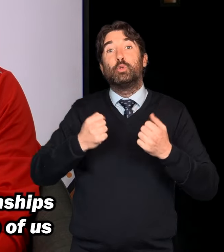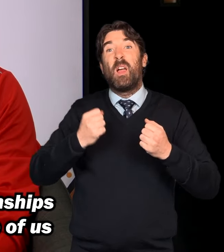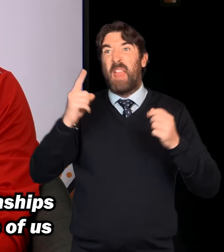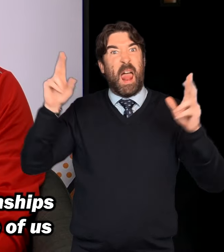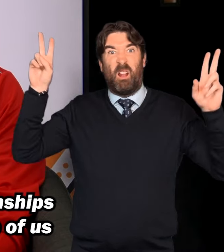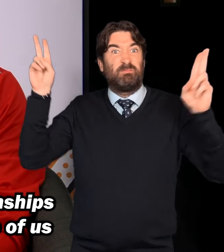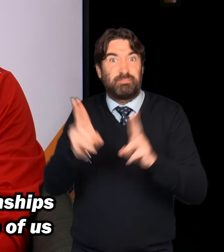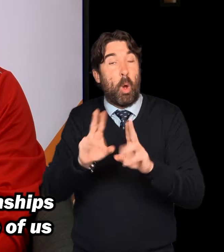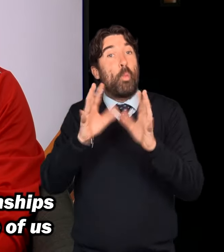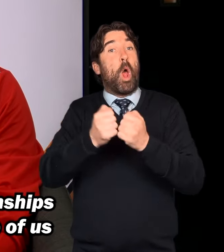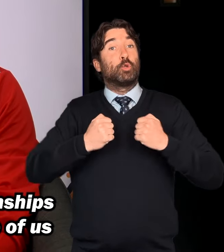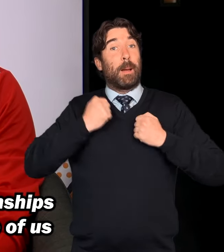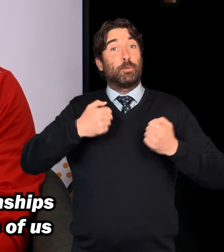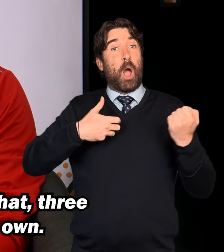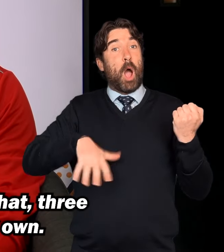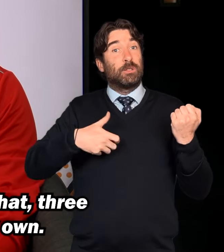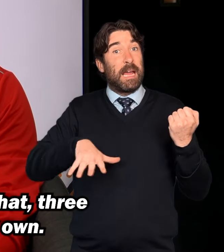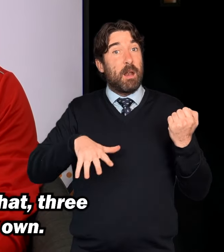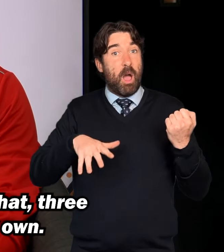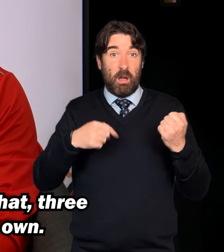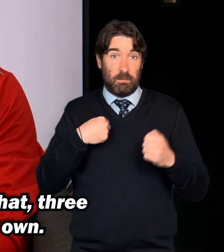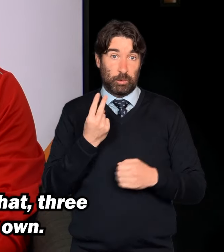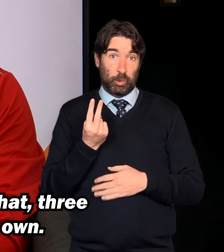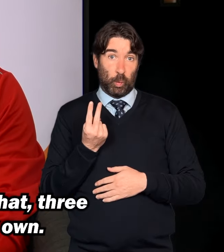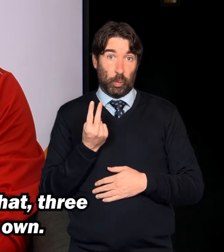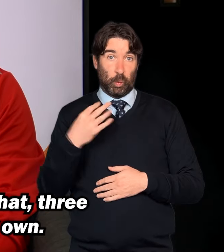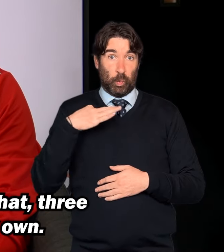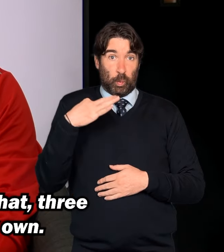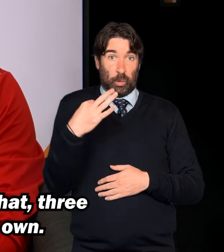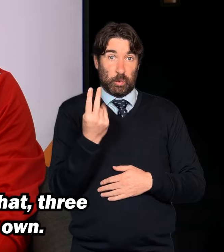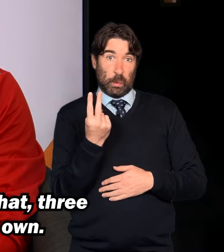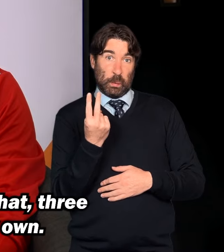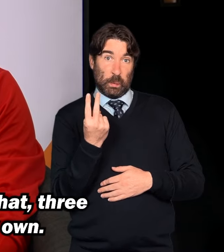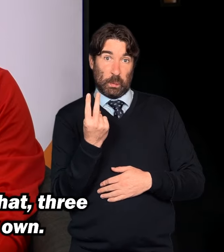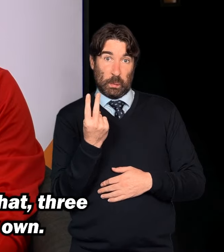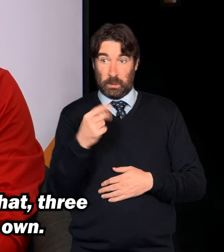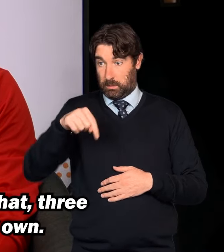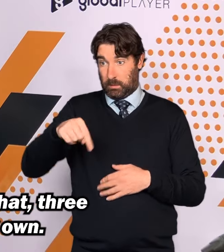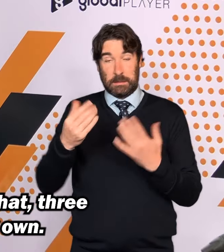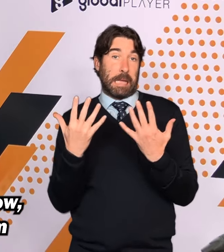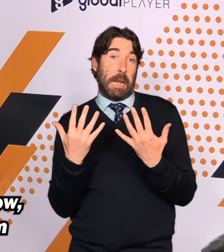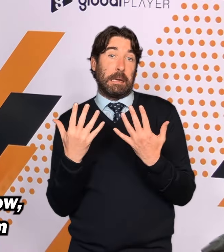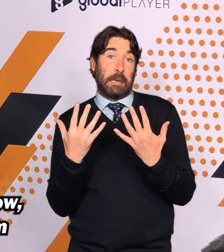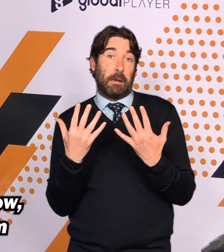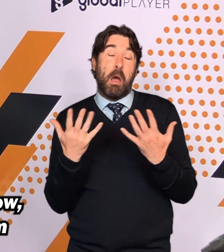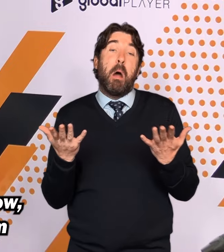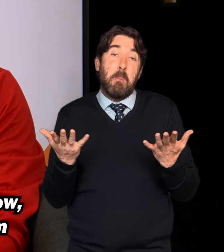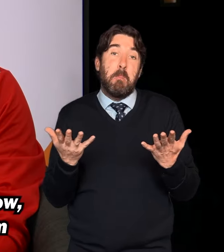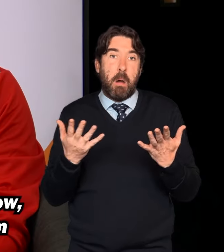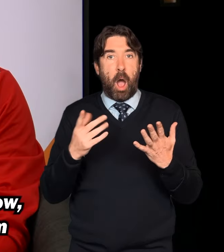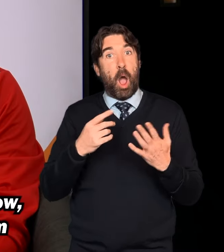World Championships in Argentina. There was 2 of us, and the previous ones before that, three competitions, I went on my own. Right. So the fact